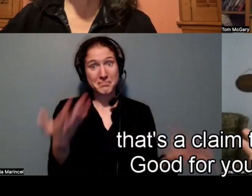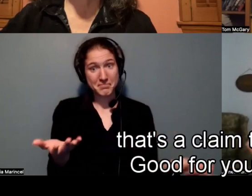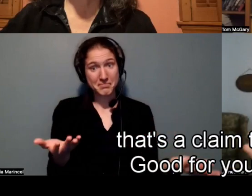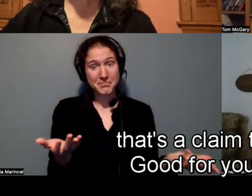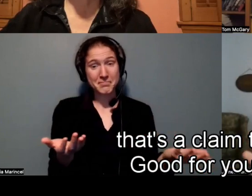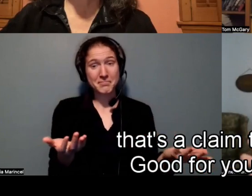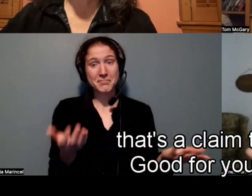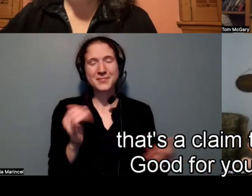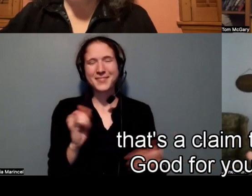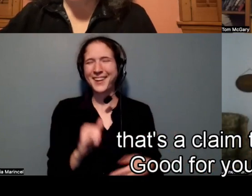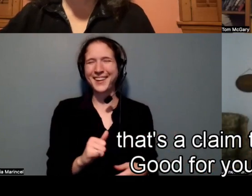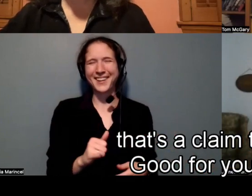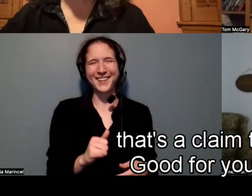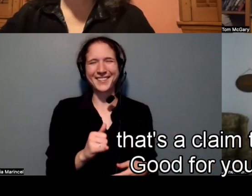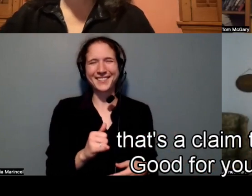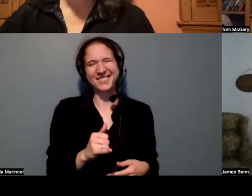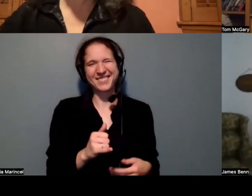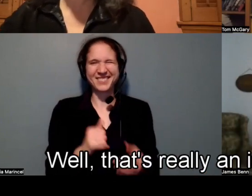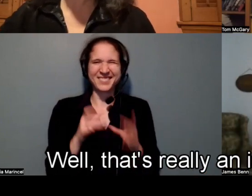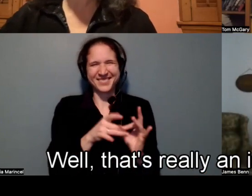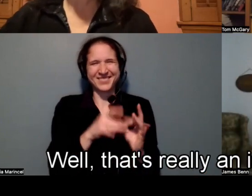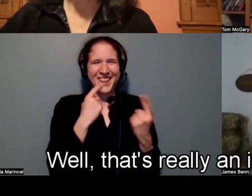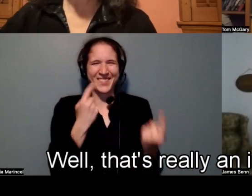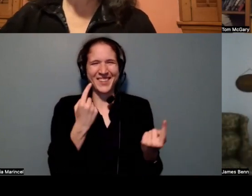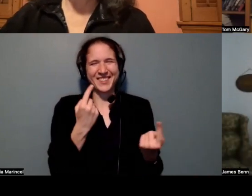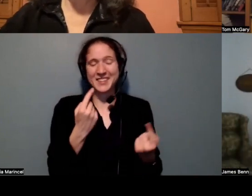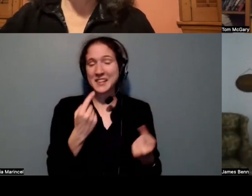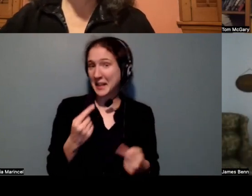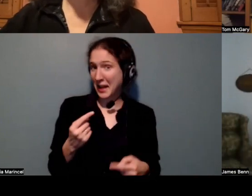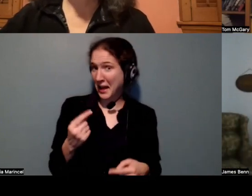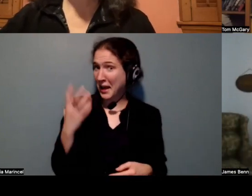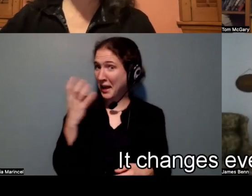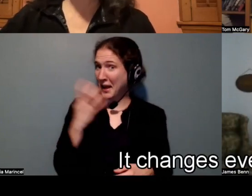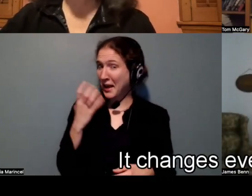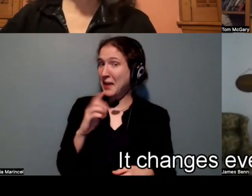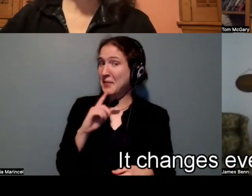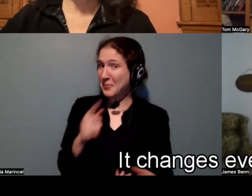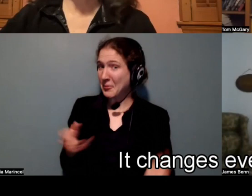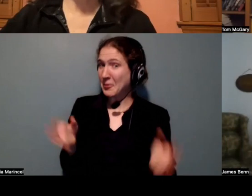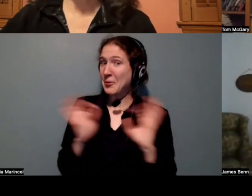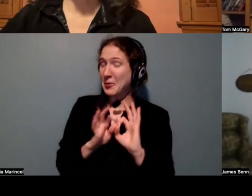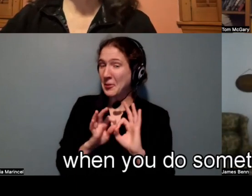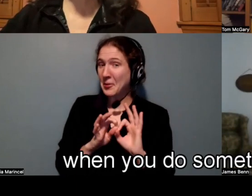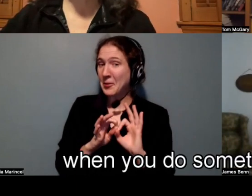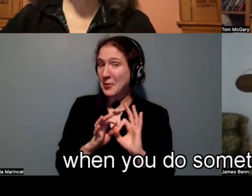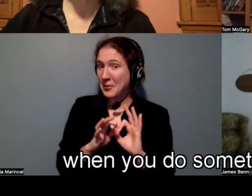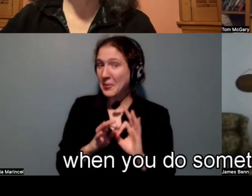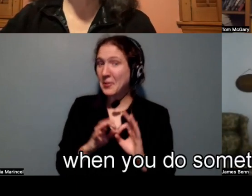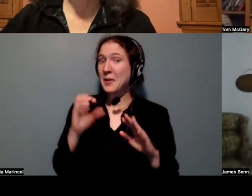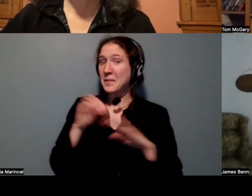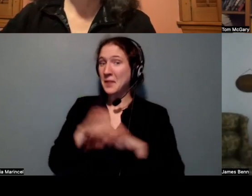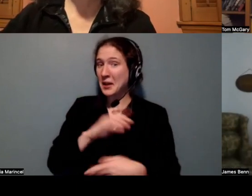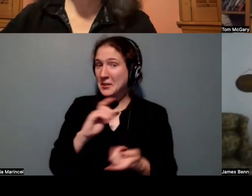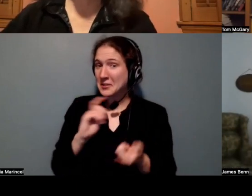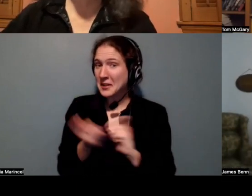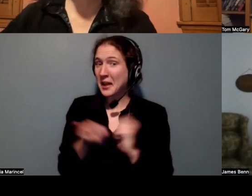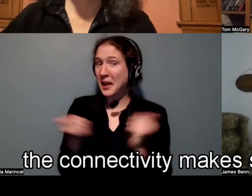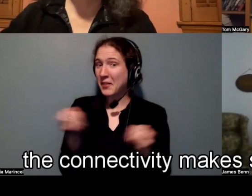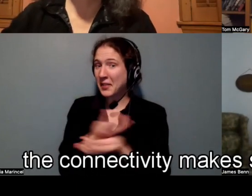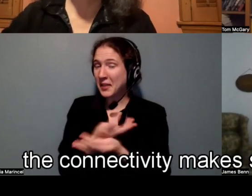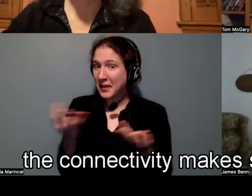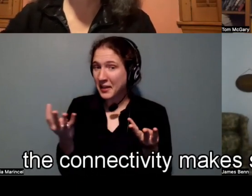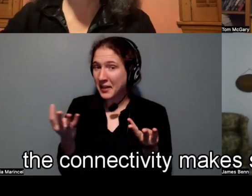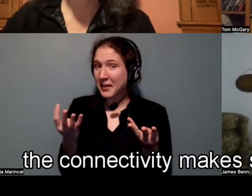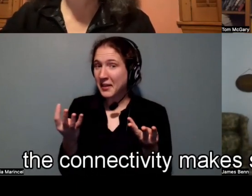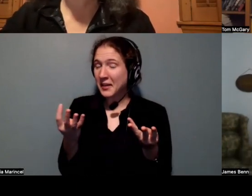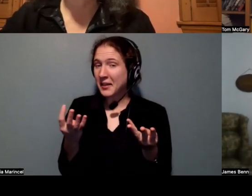that's a claim to fame. Oh, good for you guys. Well, that's really an important Yeah. thing. It changes everything when you do something like that. The